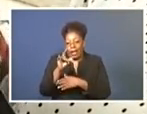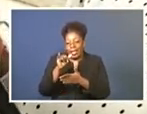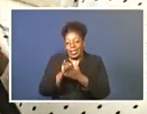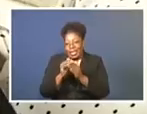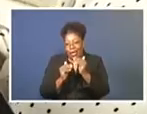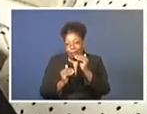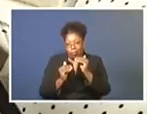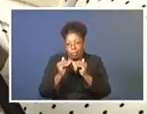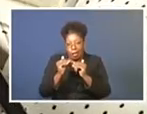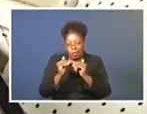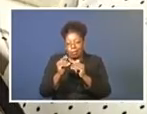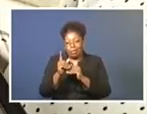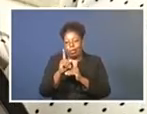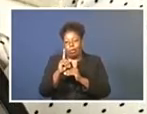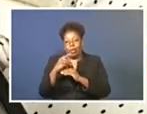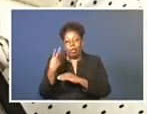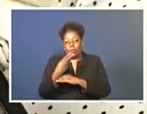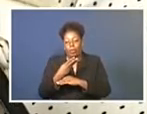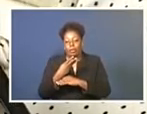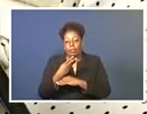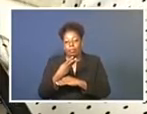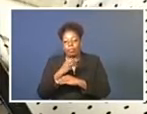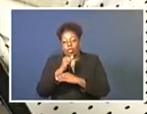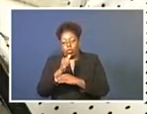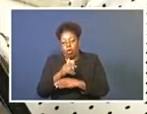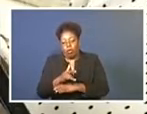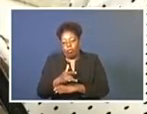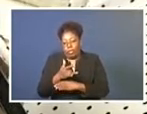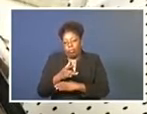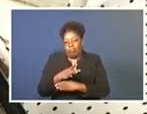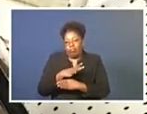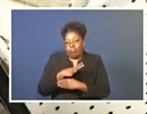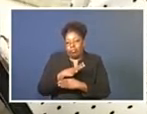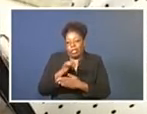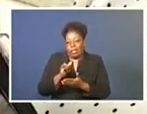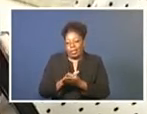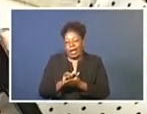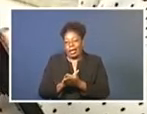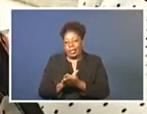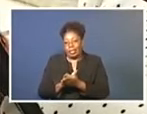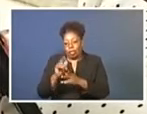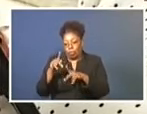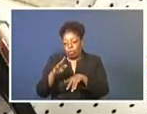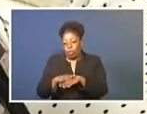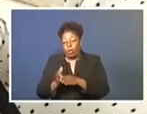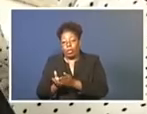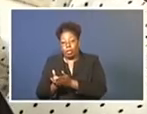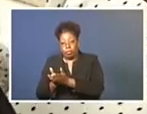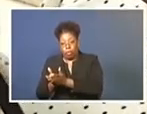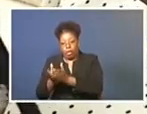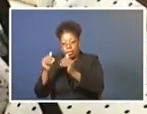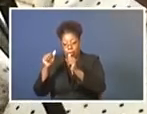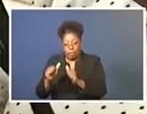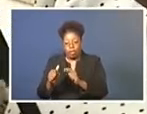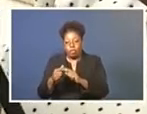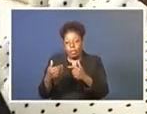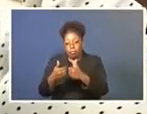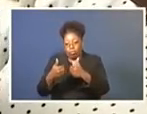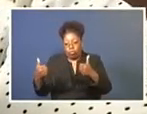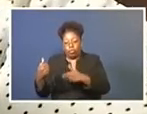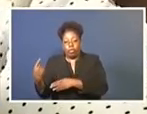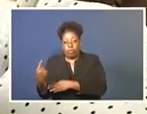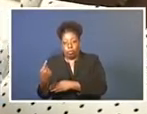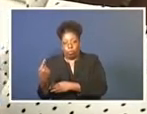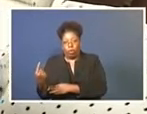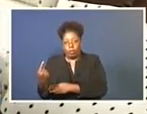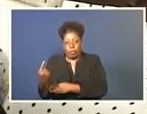balance where we are able to ensure and feel confident that the cases that are on board the ship have the capability to be isolated and